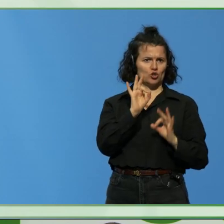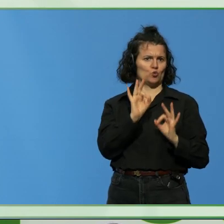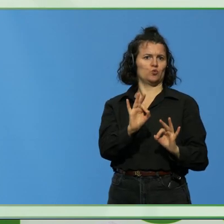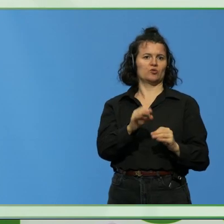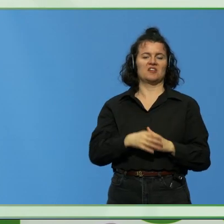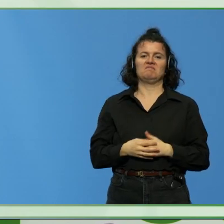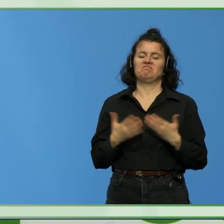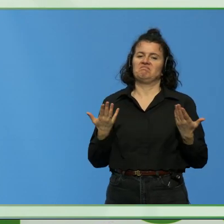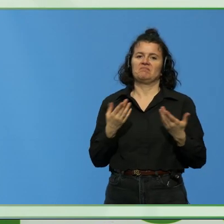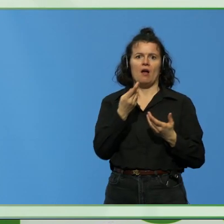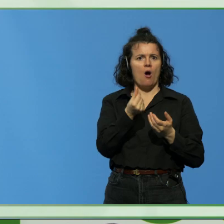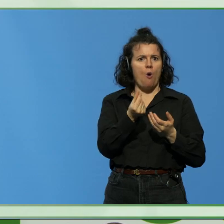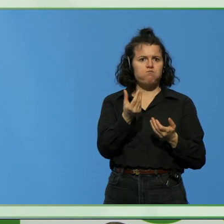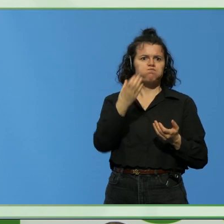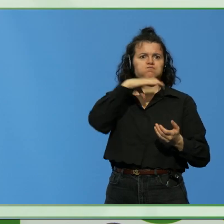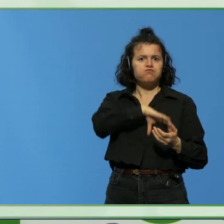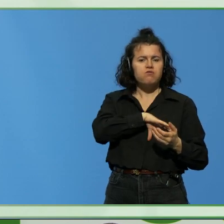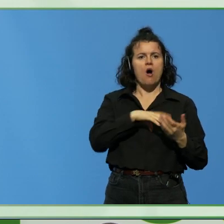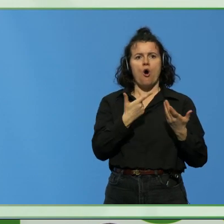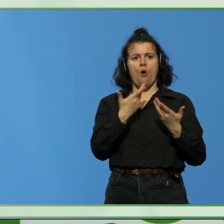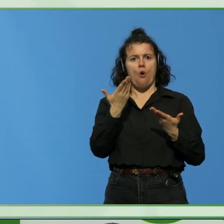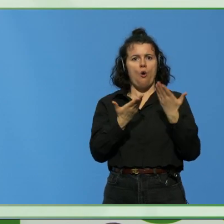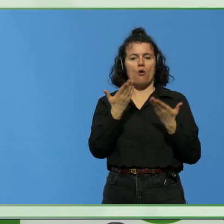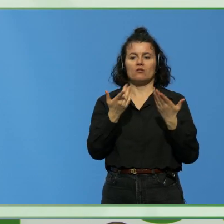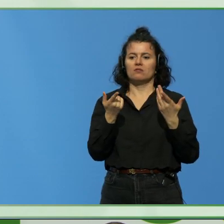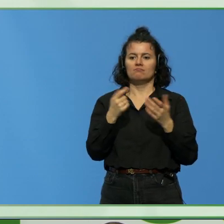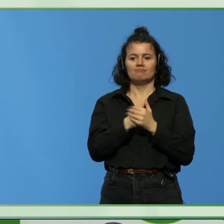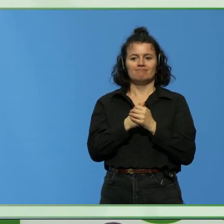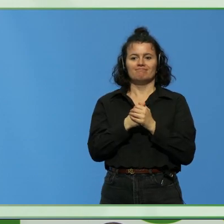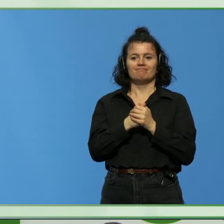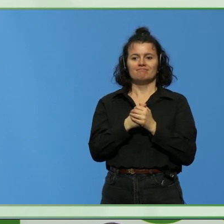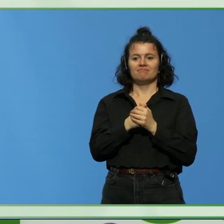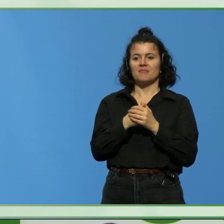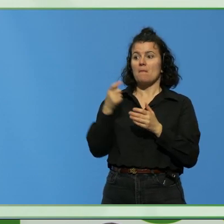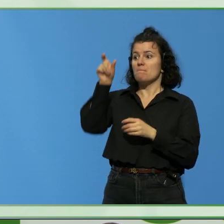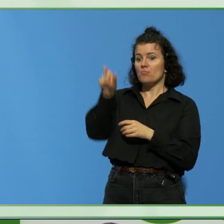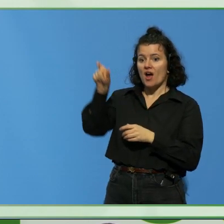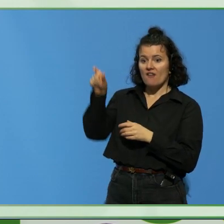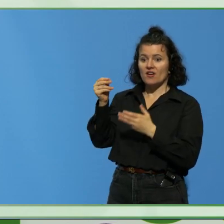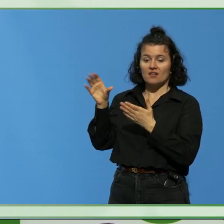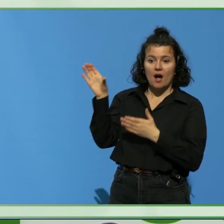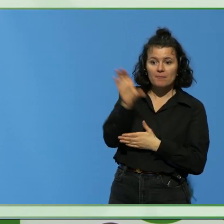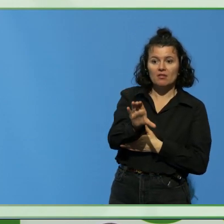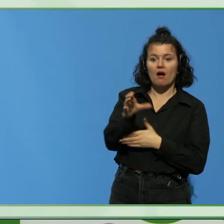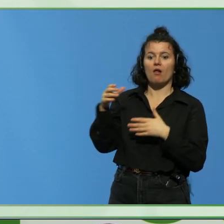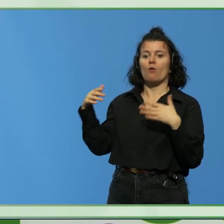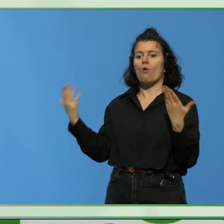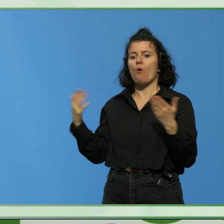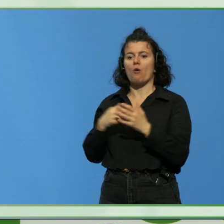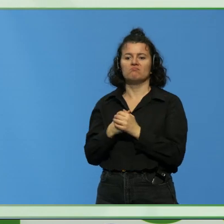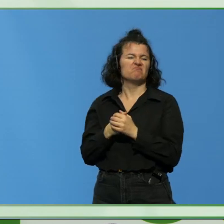raise capital, equity, private capital. It's always survived on grants, funding by